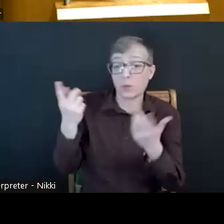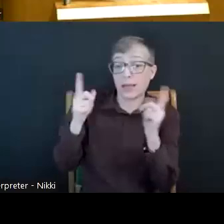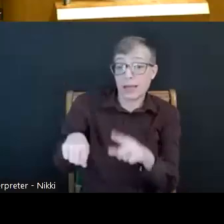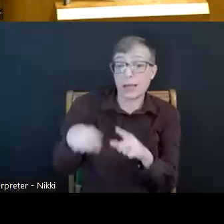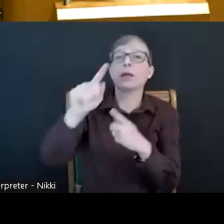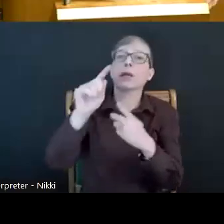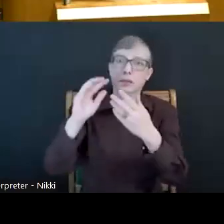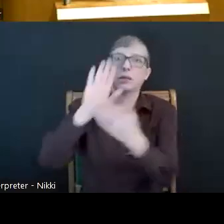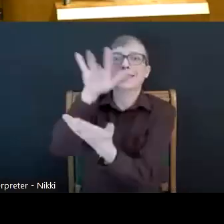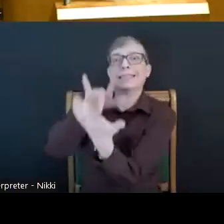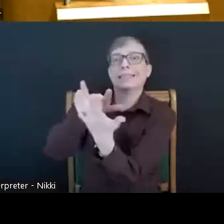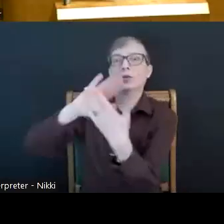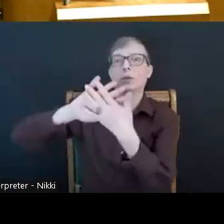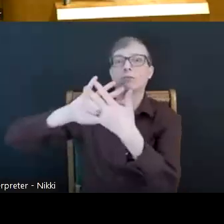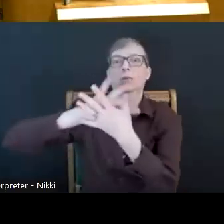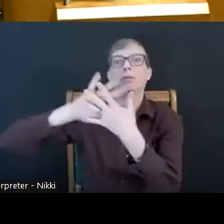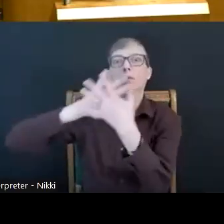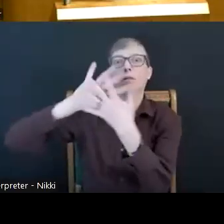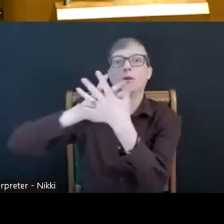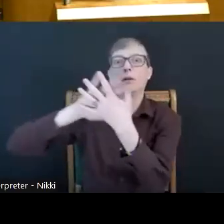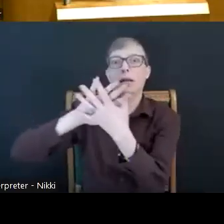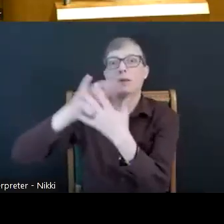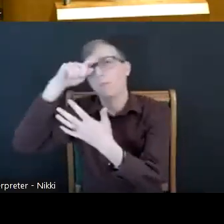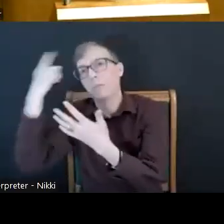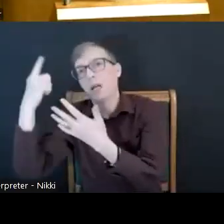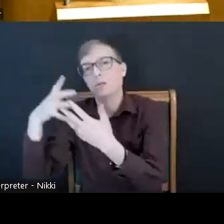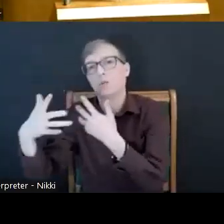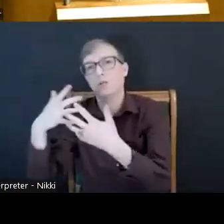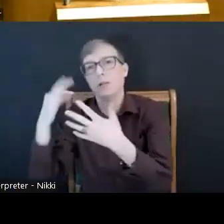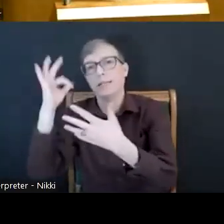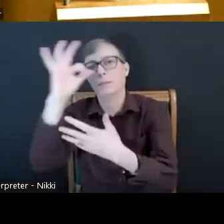blurring, and then there's literally gray spots or black spots or